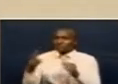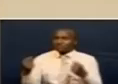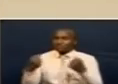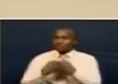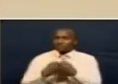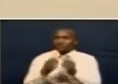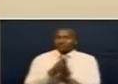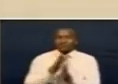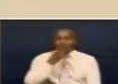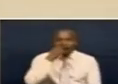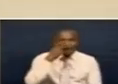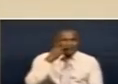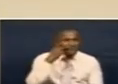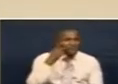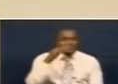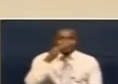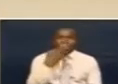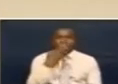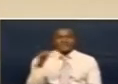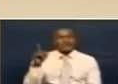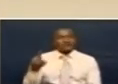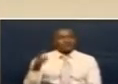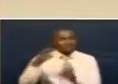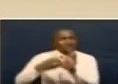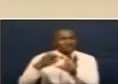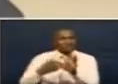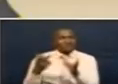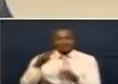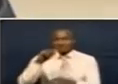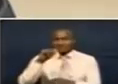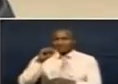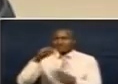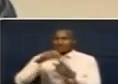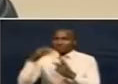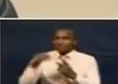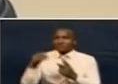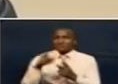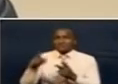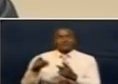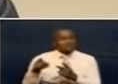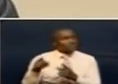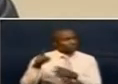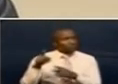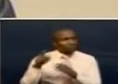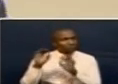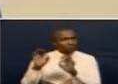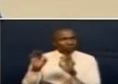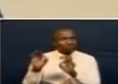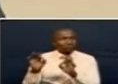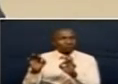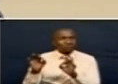like Kalonzo and Musalia. Should have participated in the NASA nomination and he could have gotten that ticket. But now?